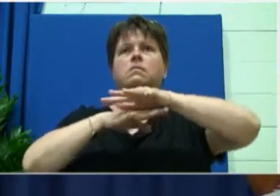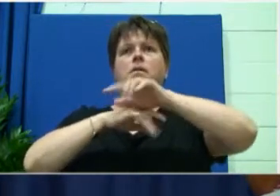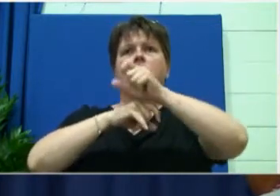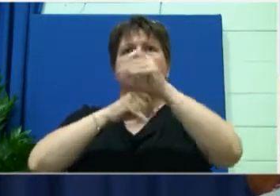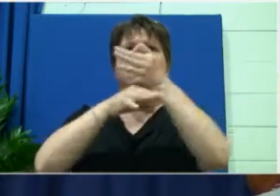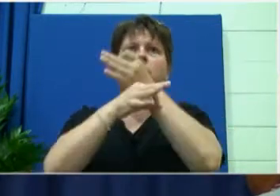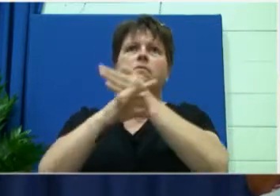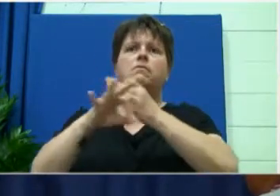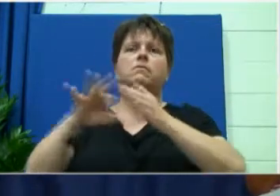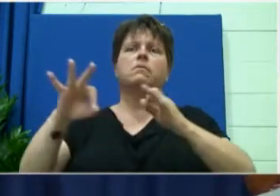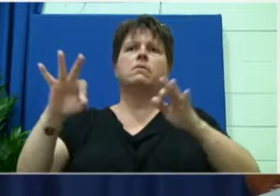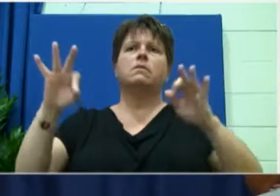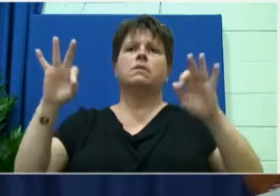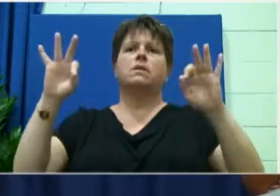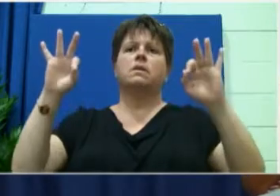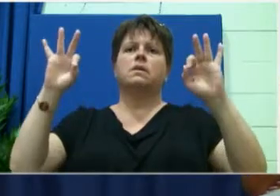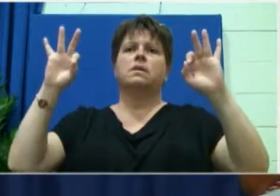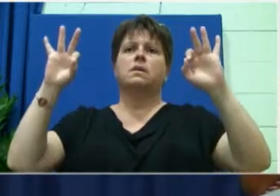land of the